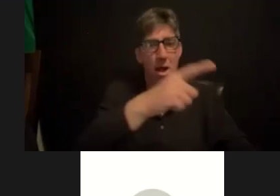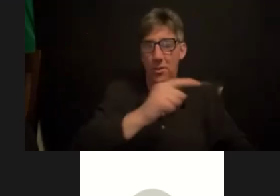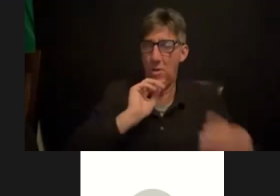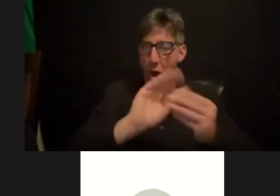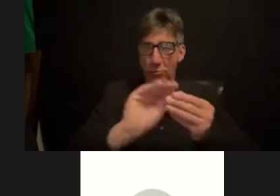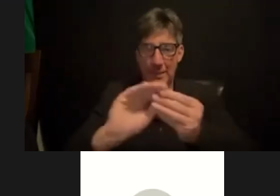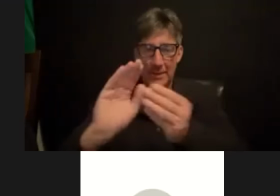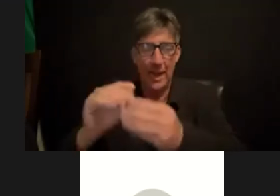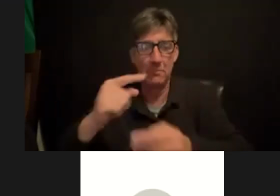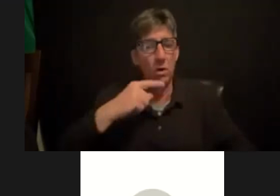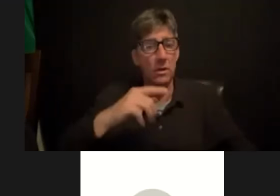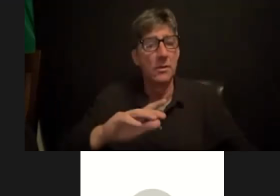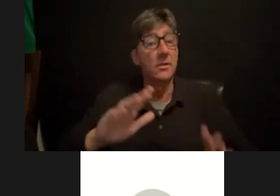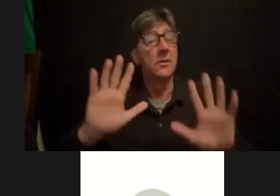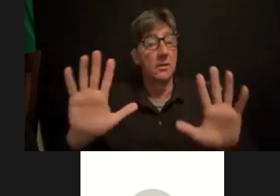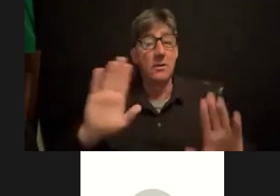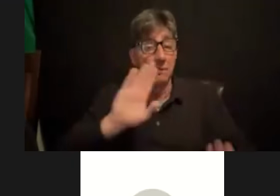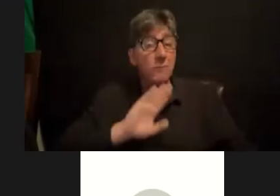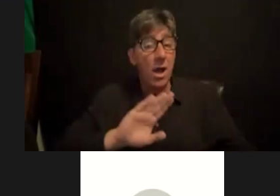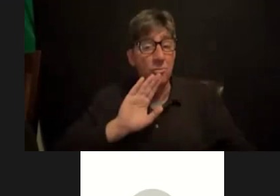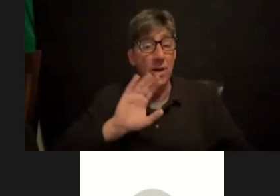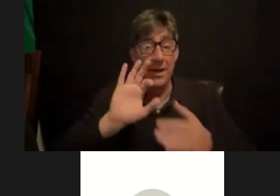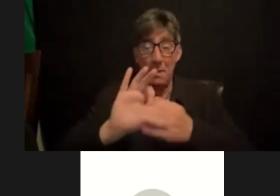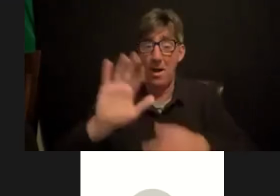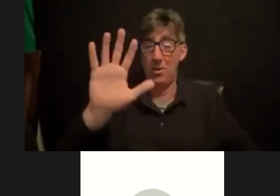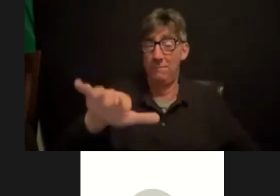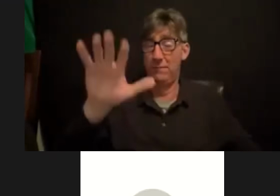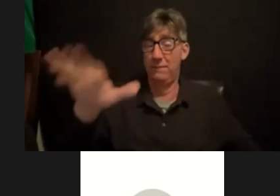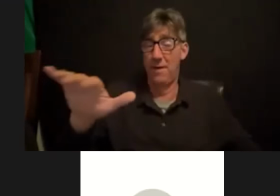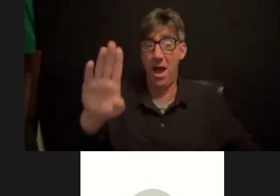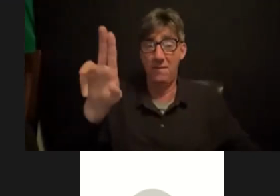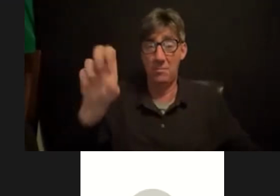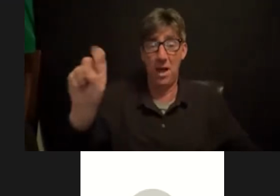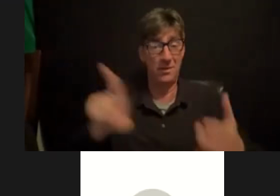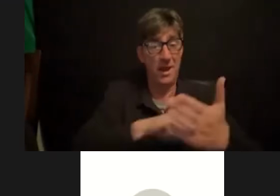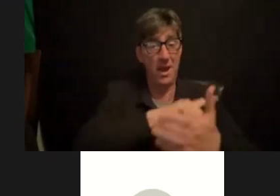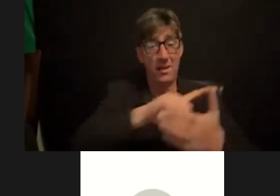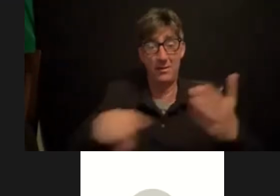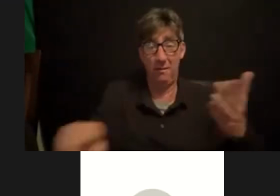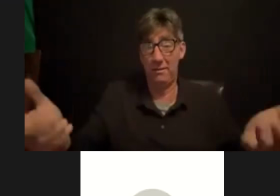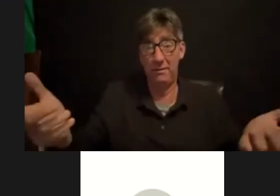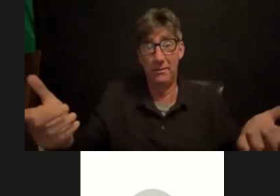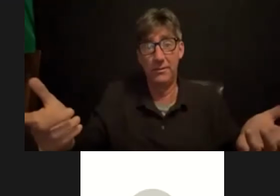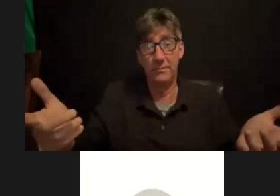deep frustration about the 55 bus getting canceled, you know,